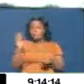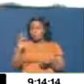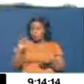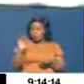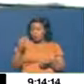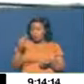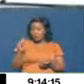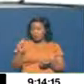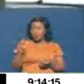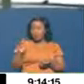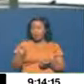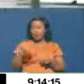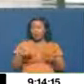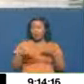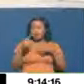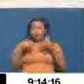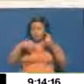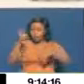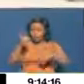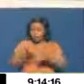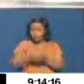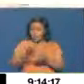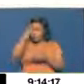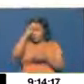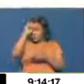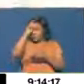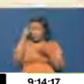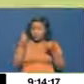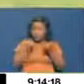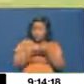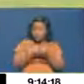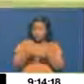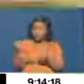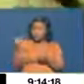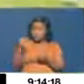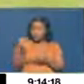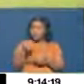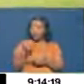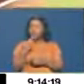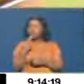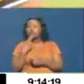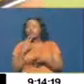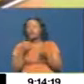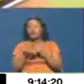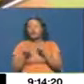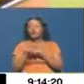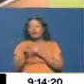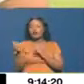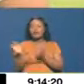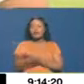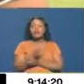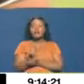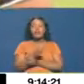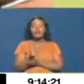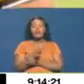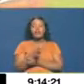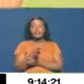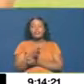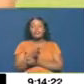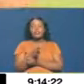the emphatic win. Egypt is set to face Gabon on Tuesday, while Somaliland will play Gabon on Thursday. I'm totally